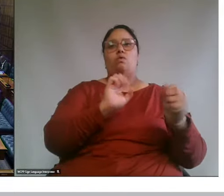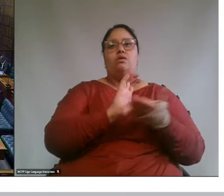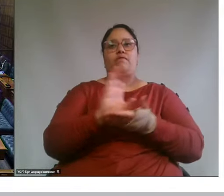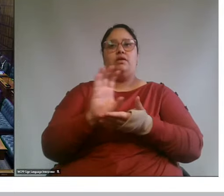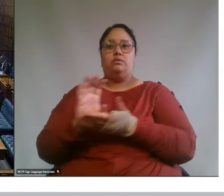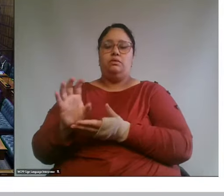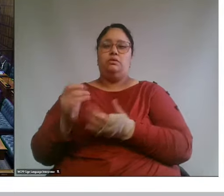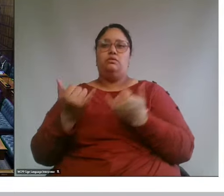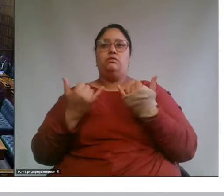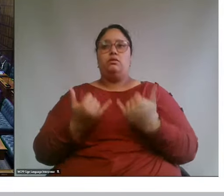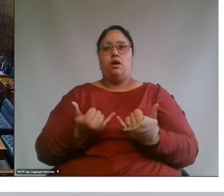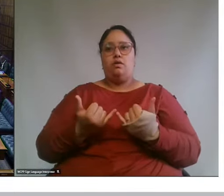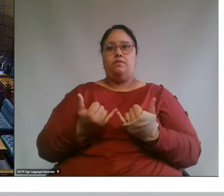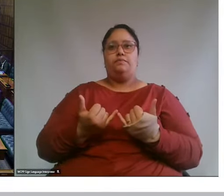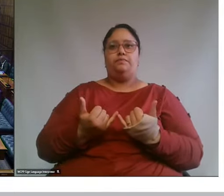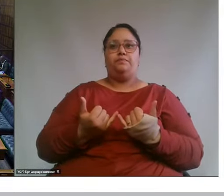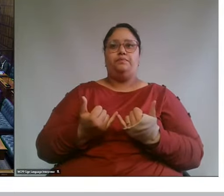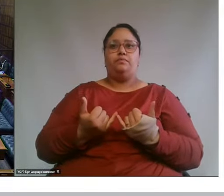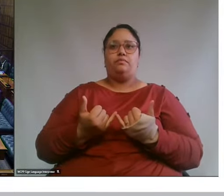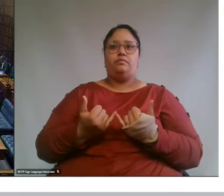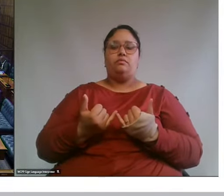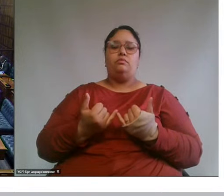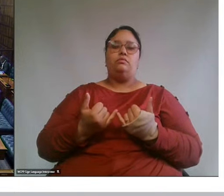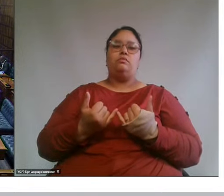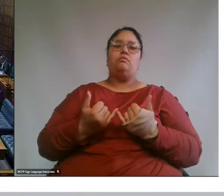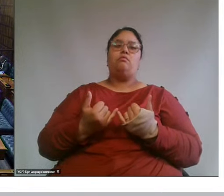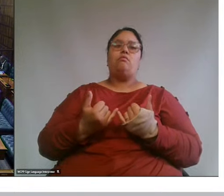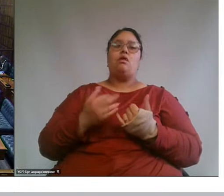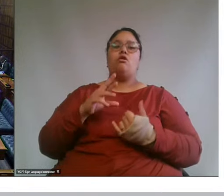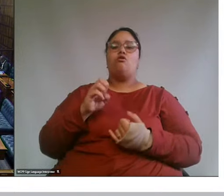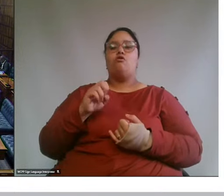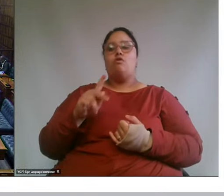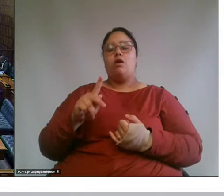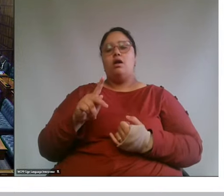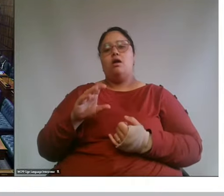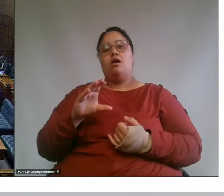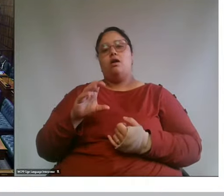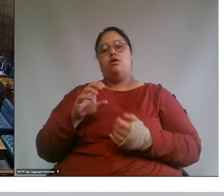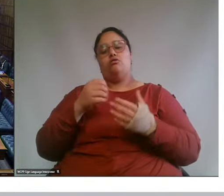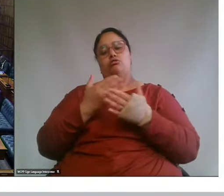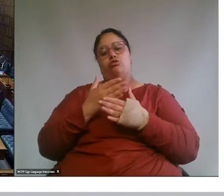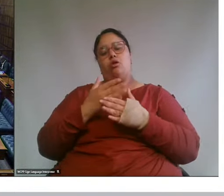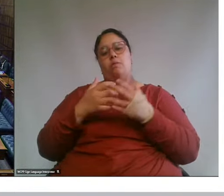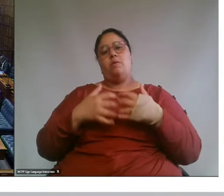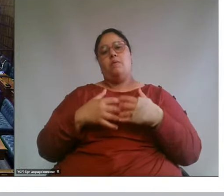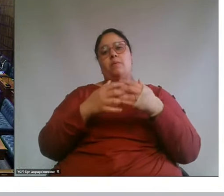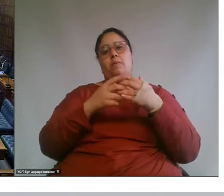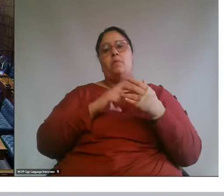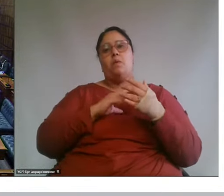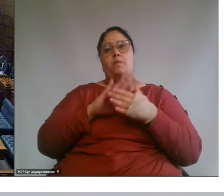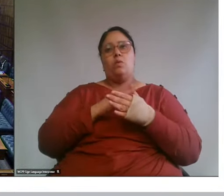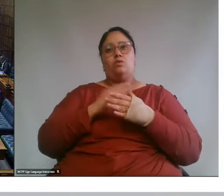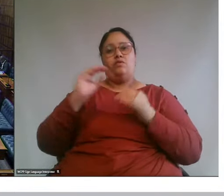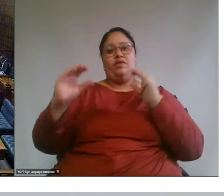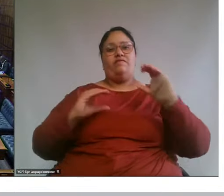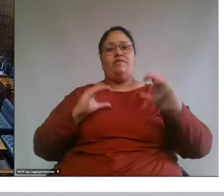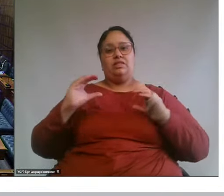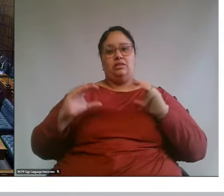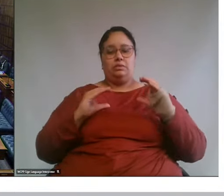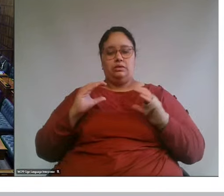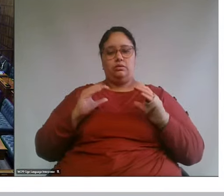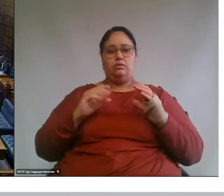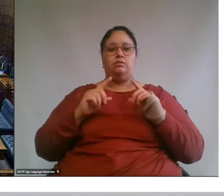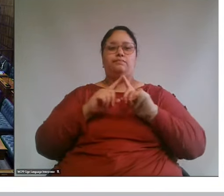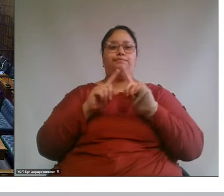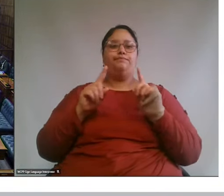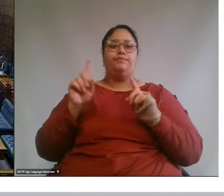now in terms of the Investments what we see our direct jobs created as a result of investment and those